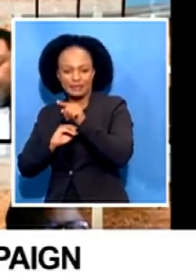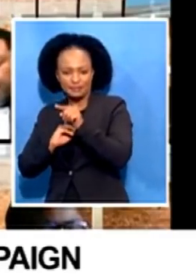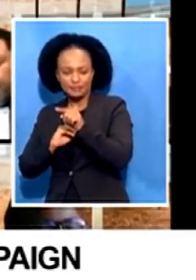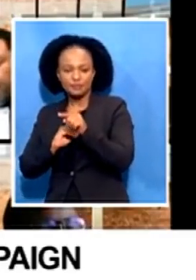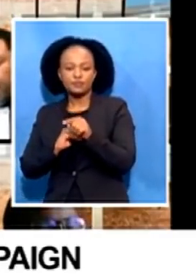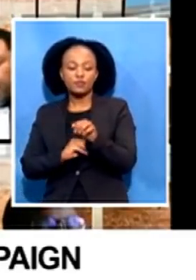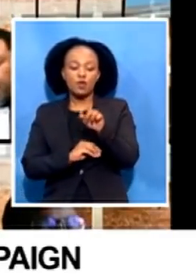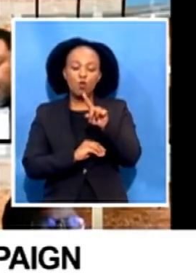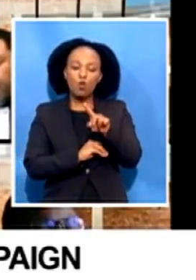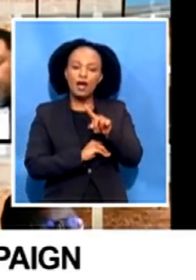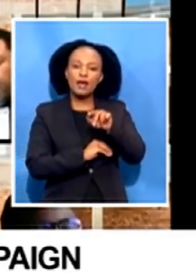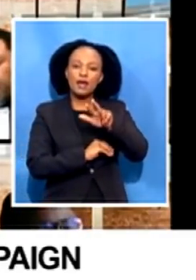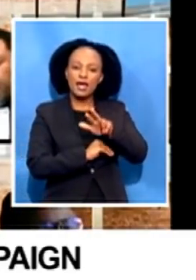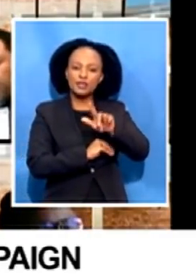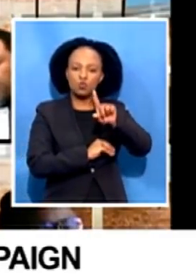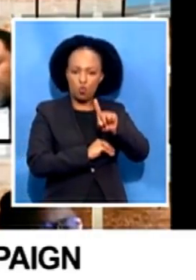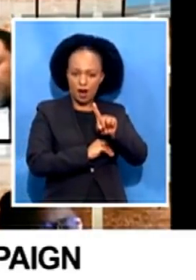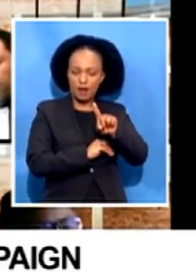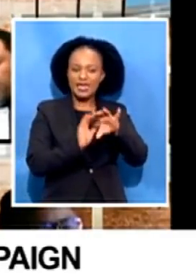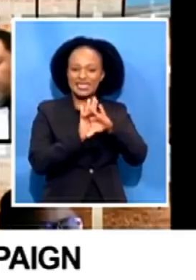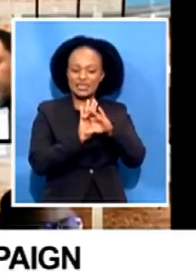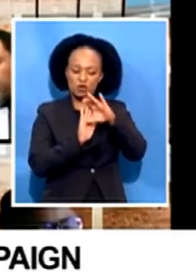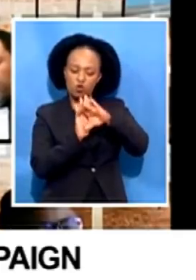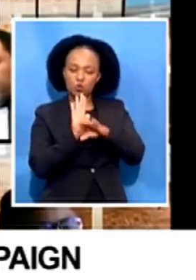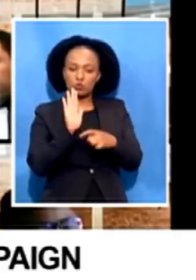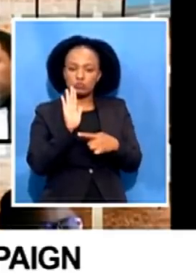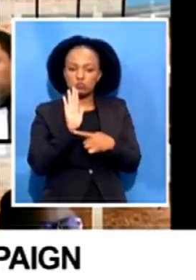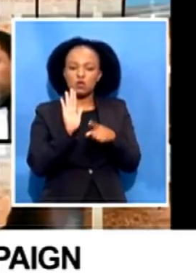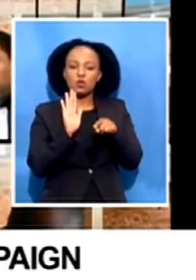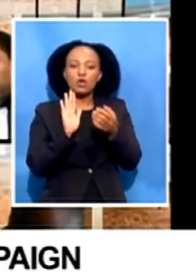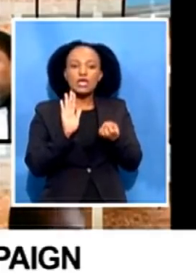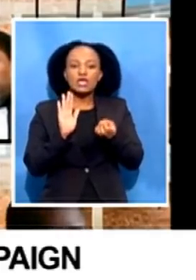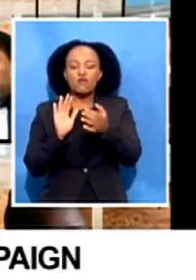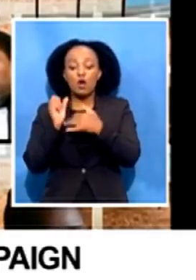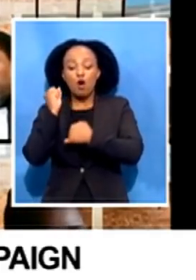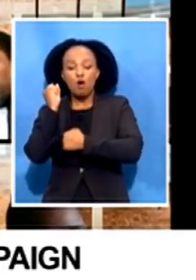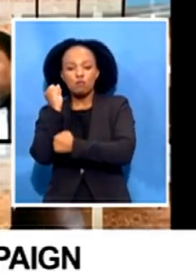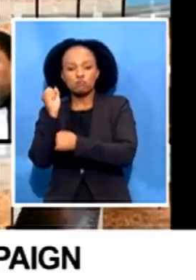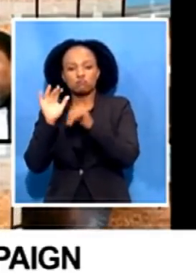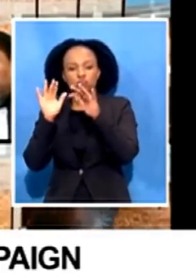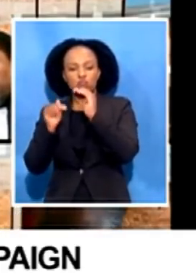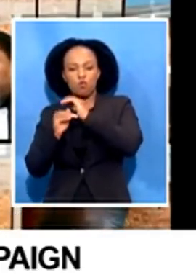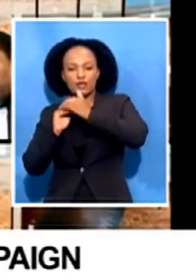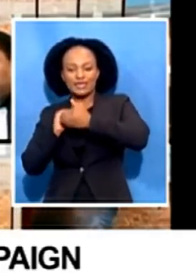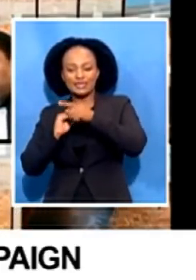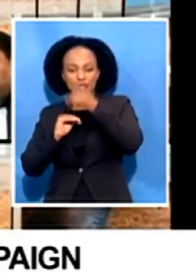starting point, it provides for the Office of the Public Protector as a state institution that is to strengthen